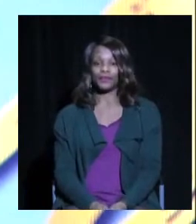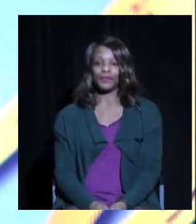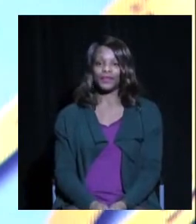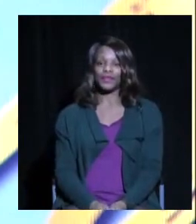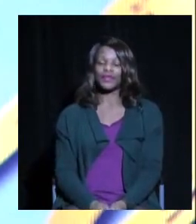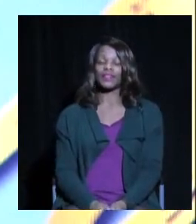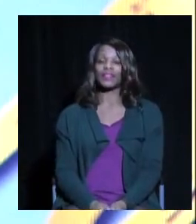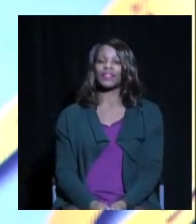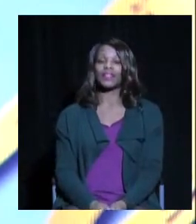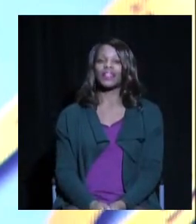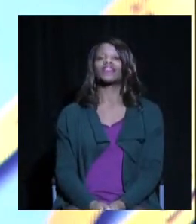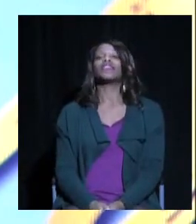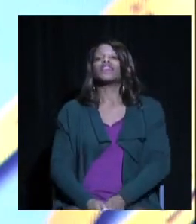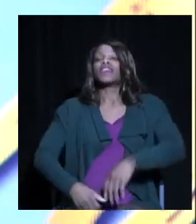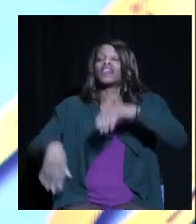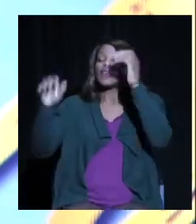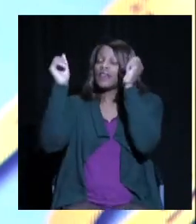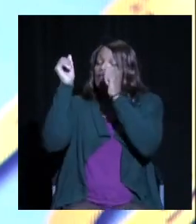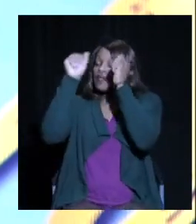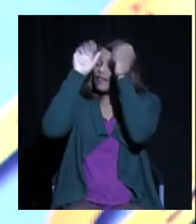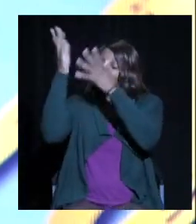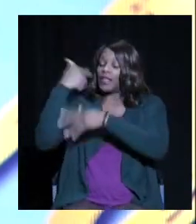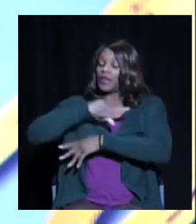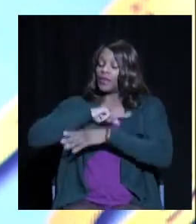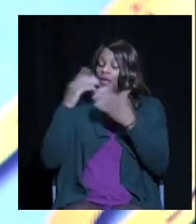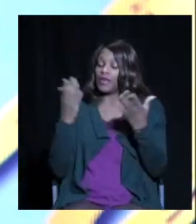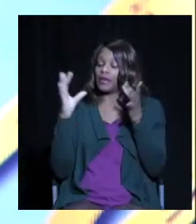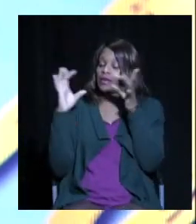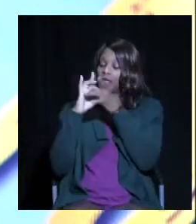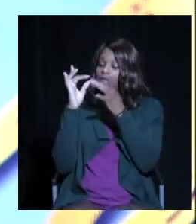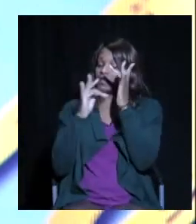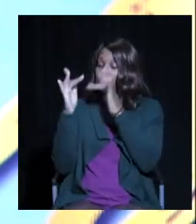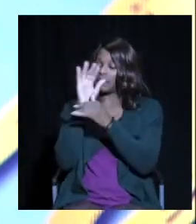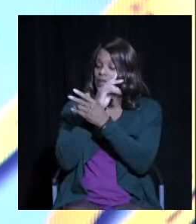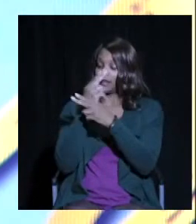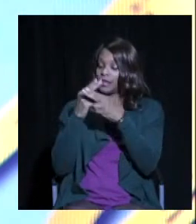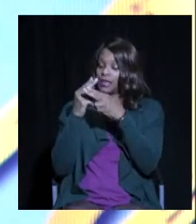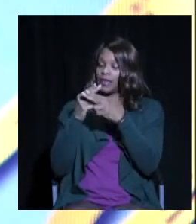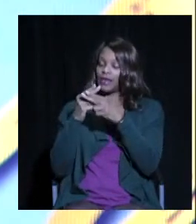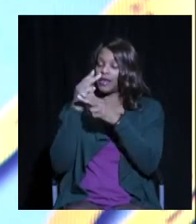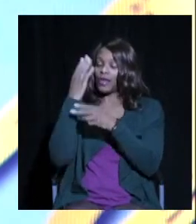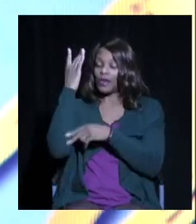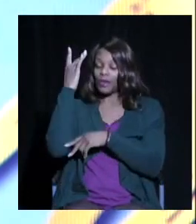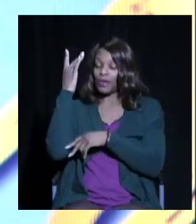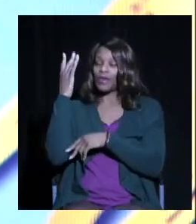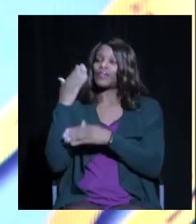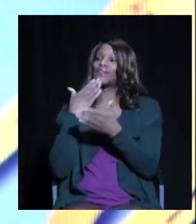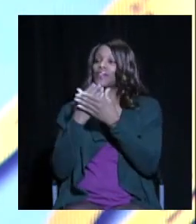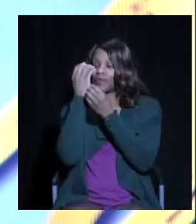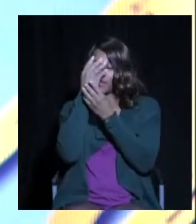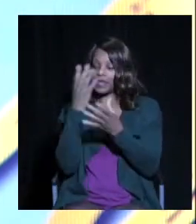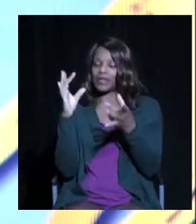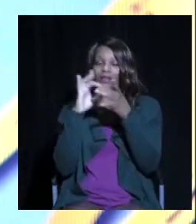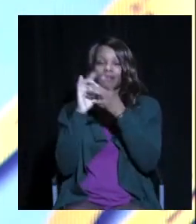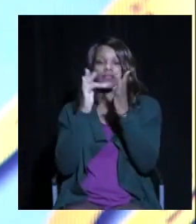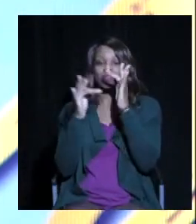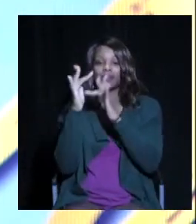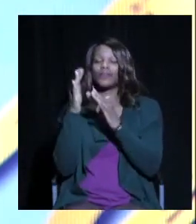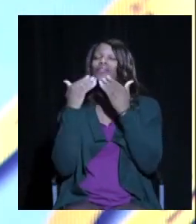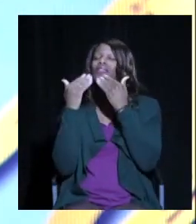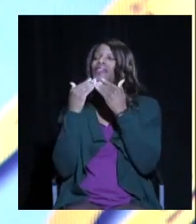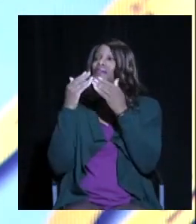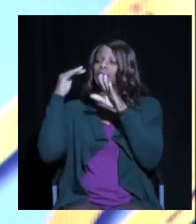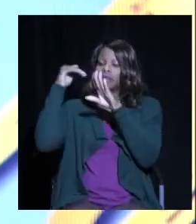Father, we come in Jesus' name and we thank you so much for this good news about Jesus. We thank you for sending your son into the